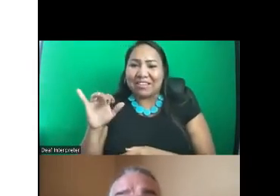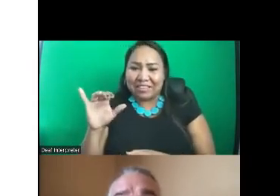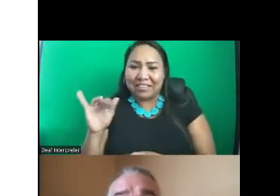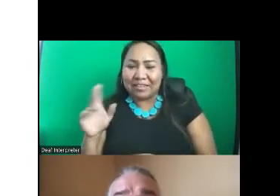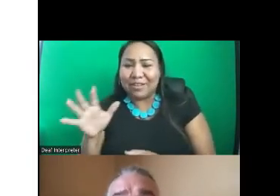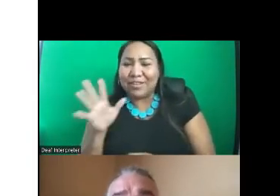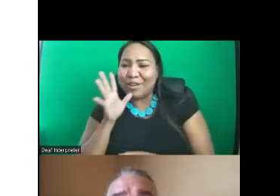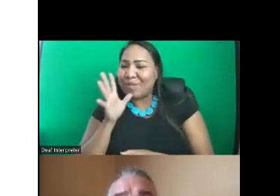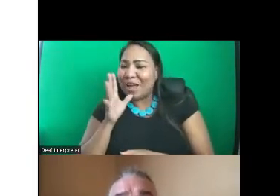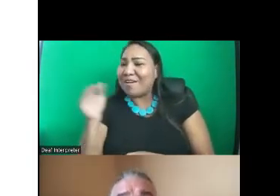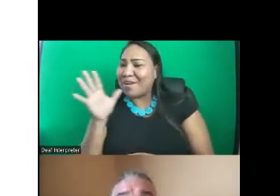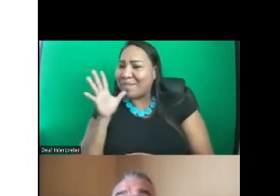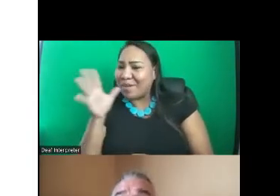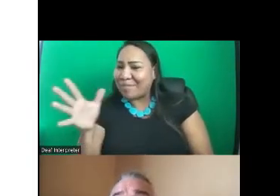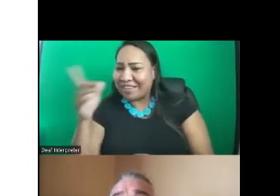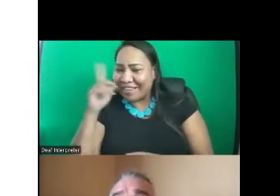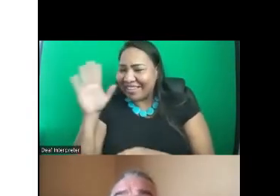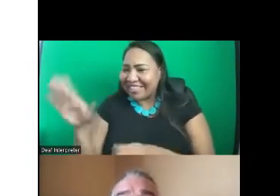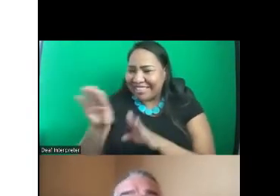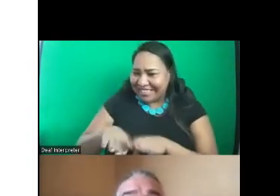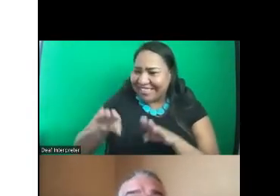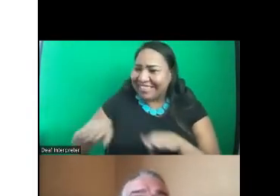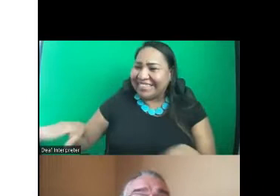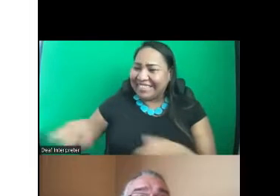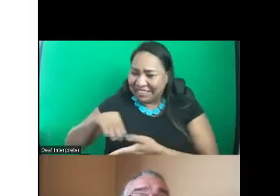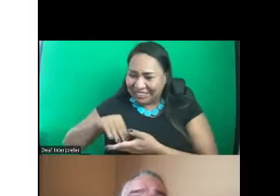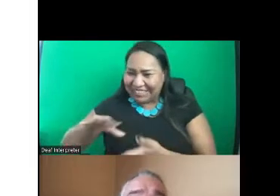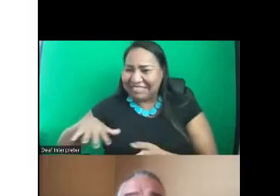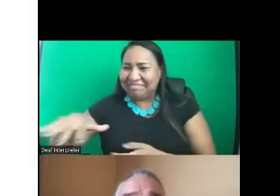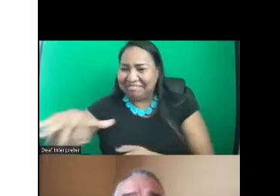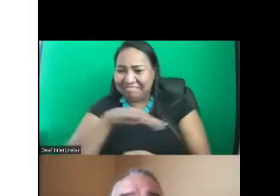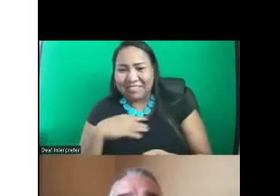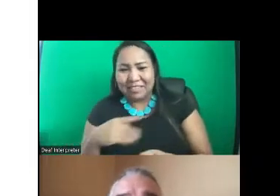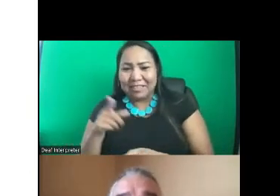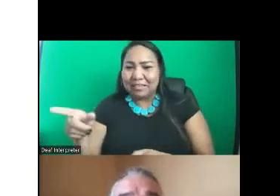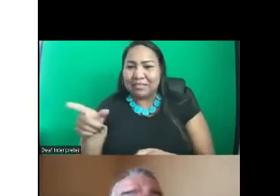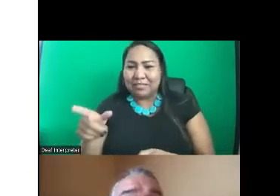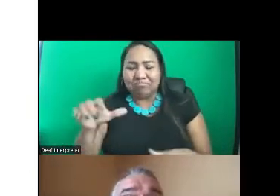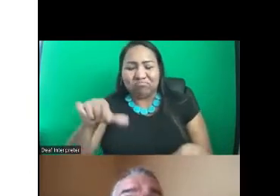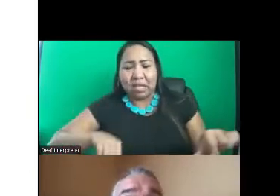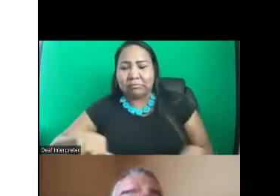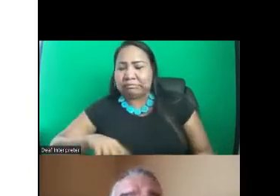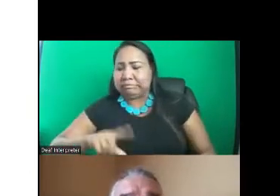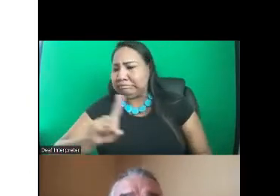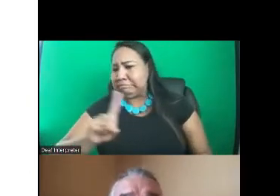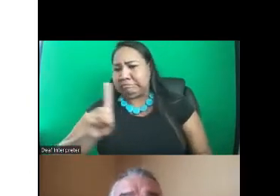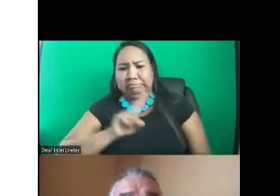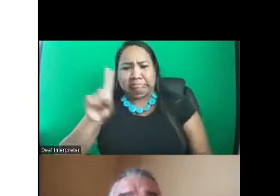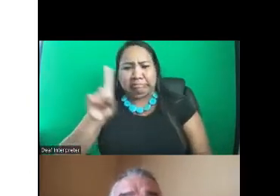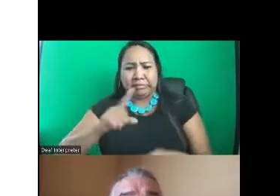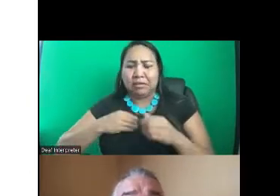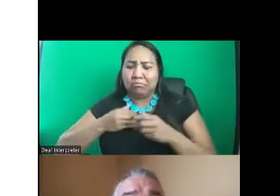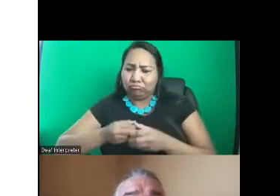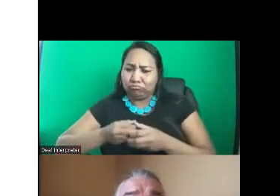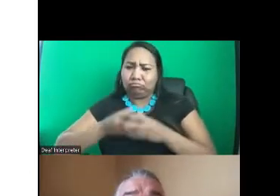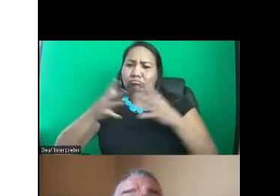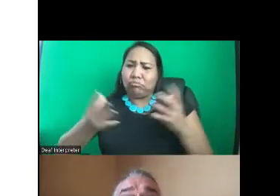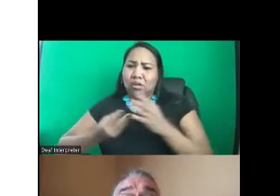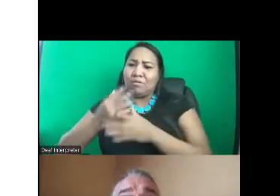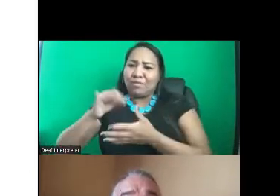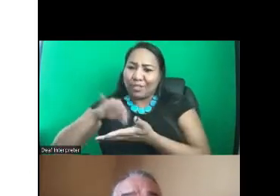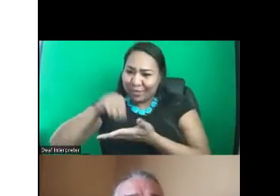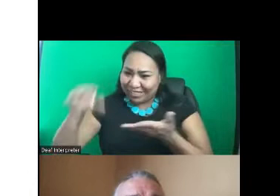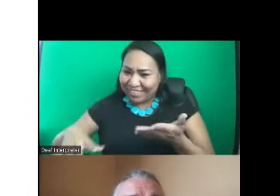Mom, for the work you do. And she doesn't like to brag, but she increased her student population by nearly 1,000% and went from